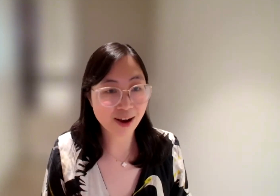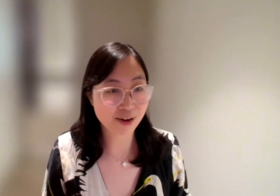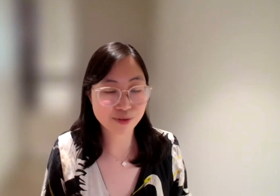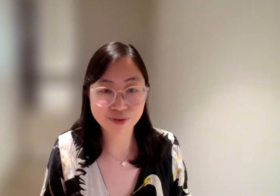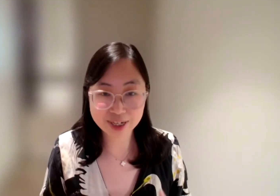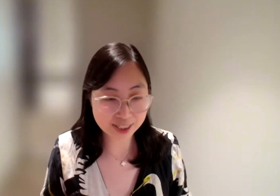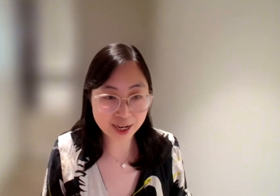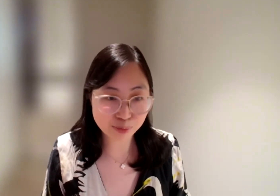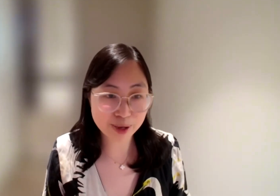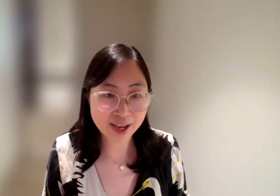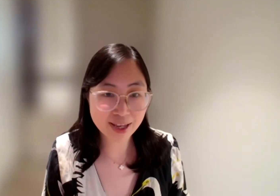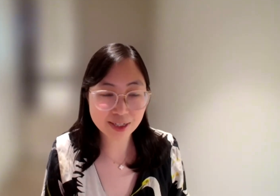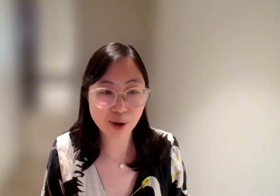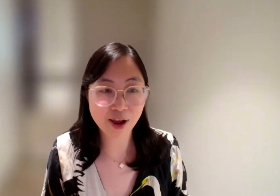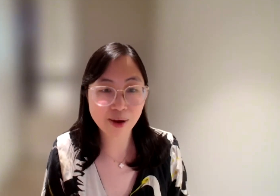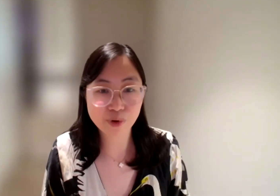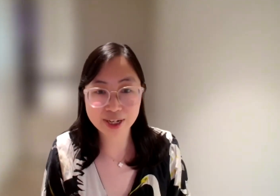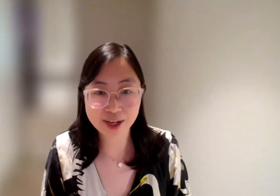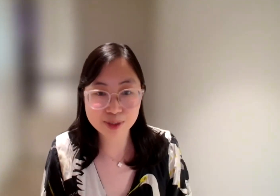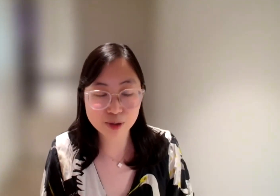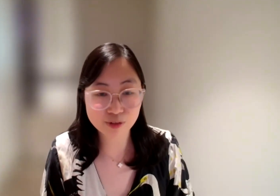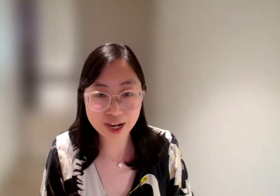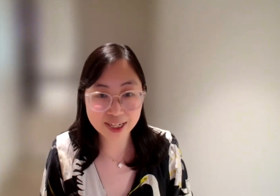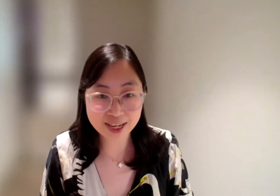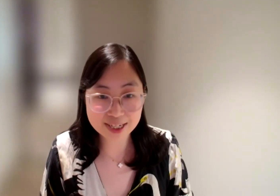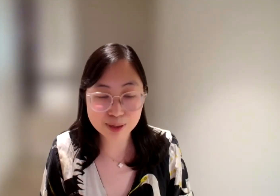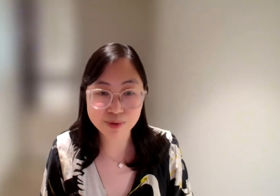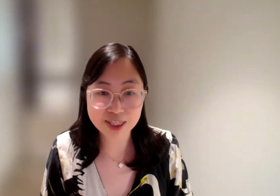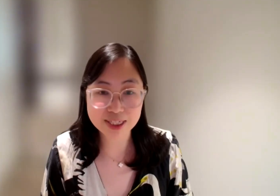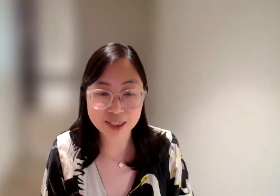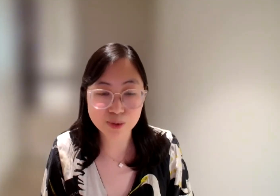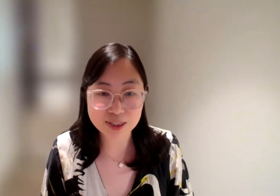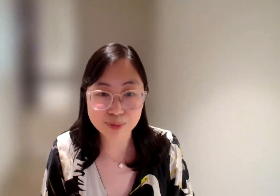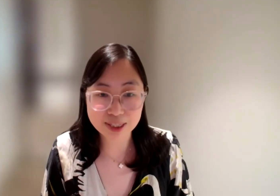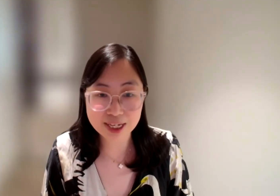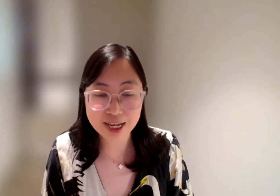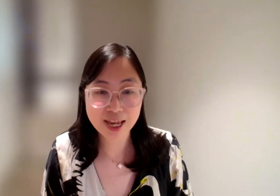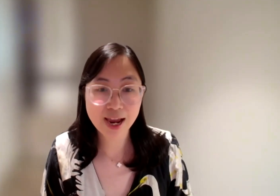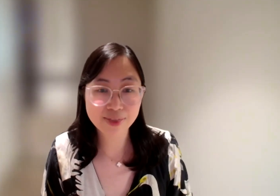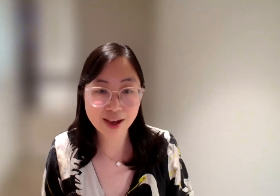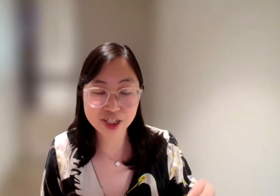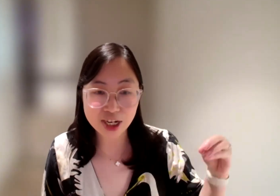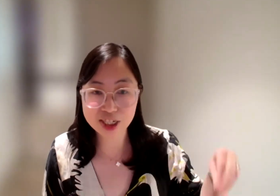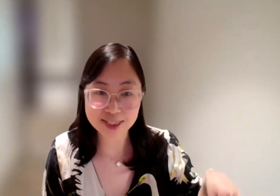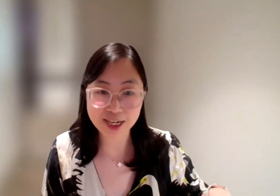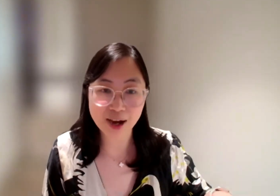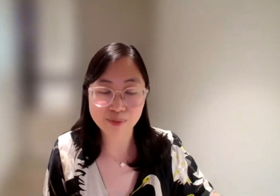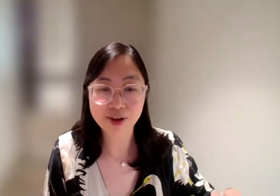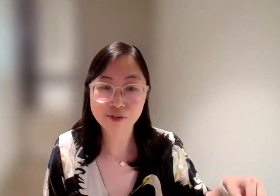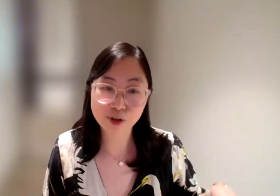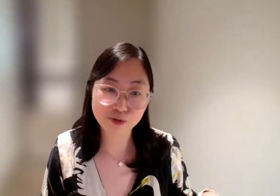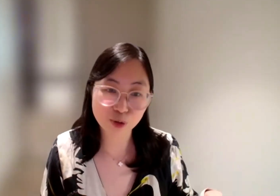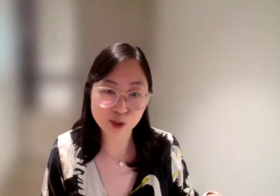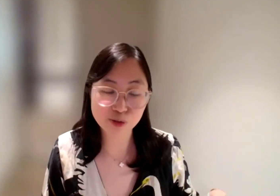professionals are really unprepared when it comes to providing care to people with intellectual disability. And that change needs to